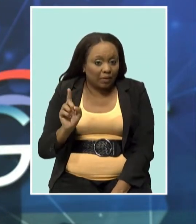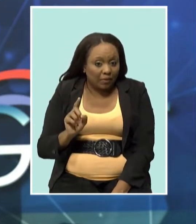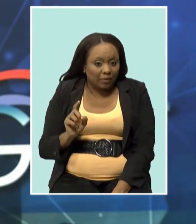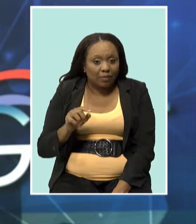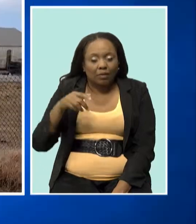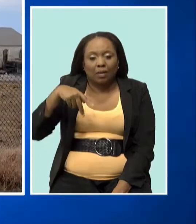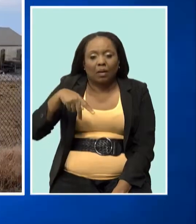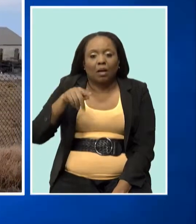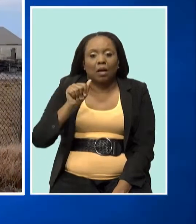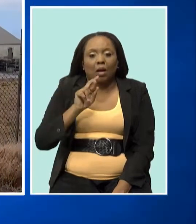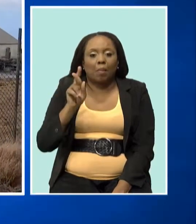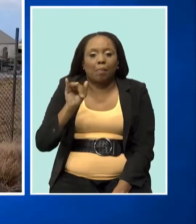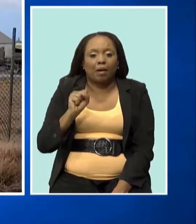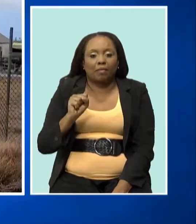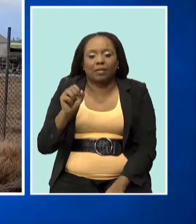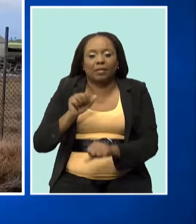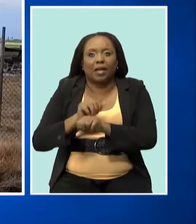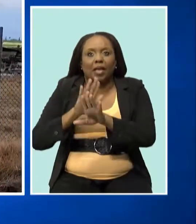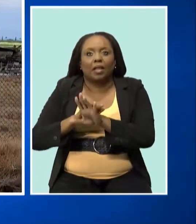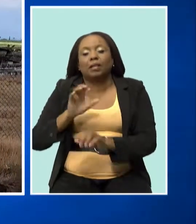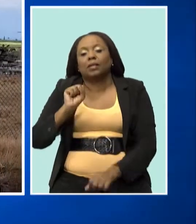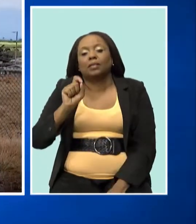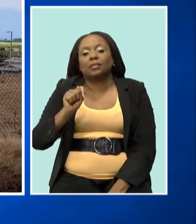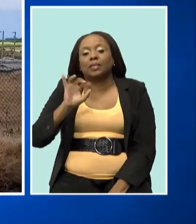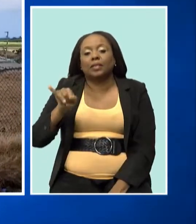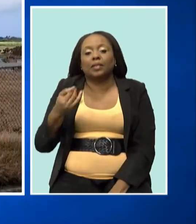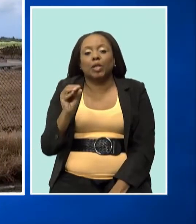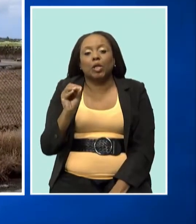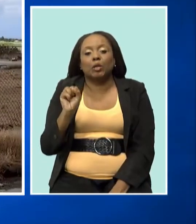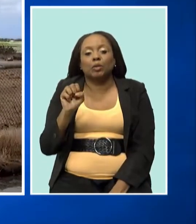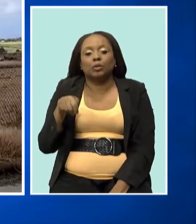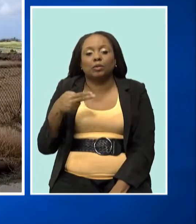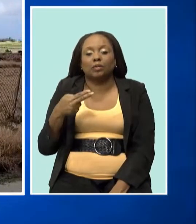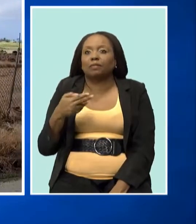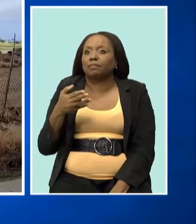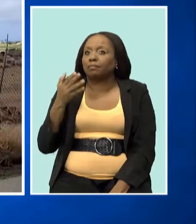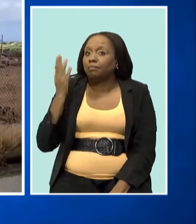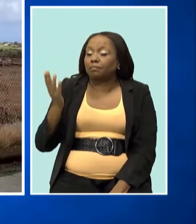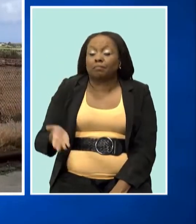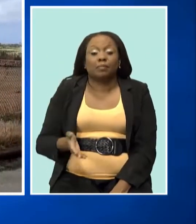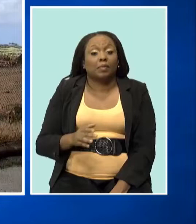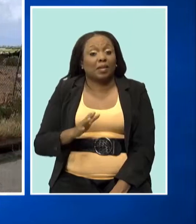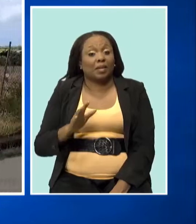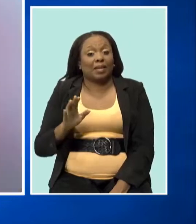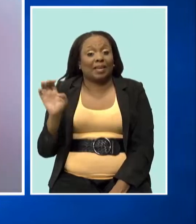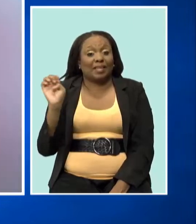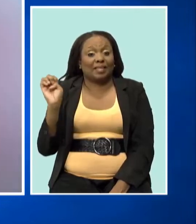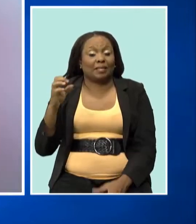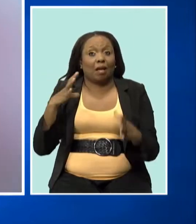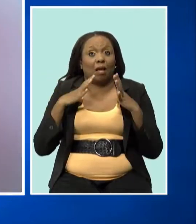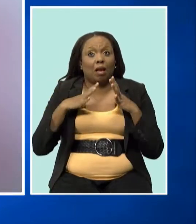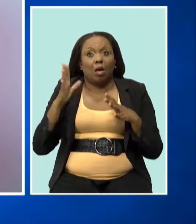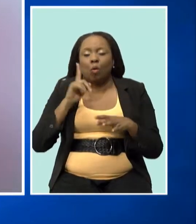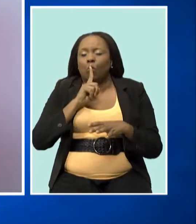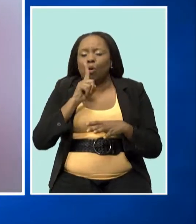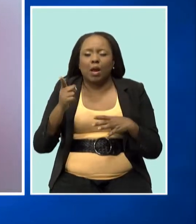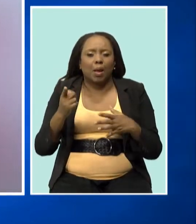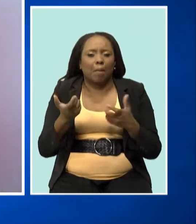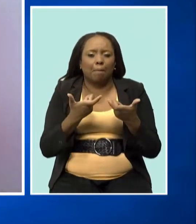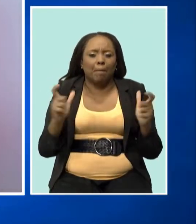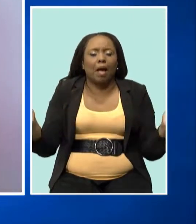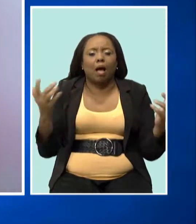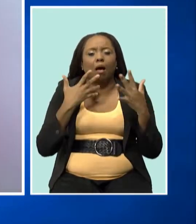of the production aspect. The great thing is that Janelle Jin Ford, she does all the production in-house. So it allows